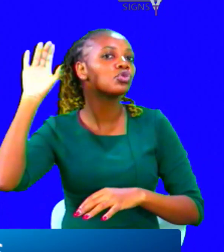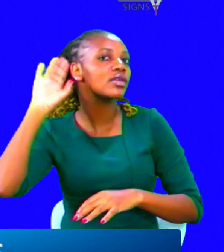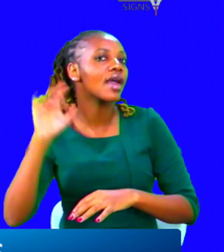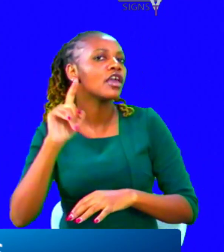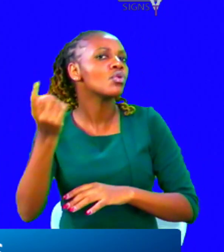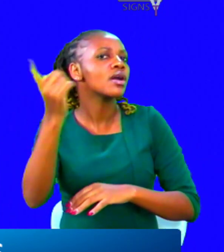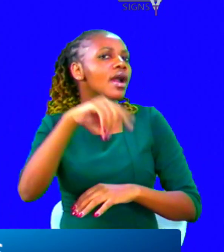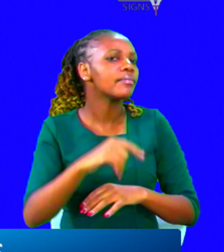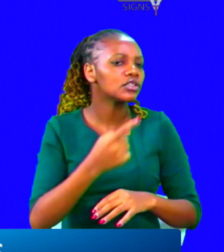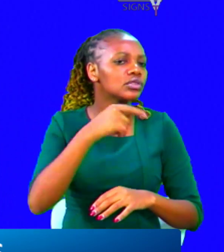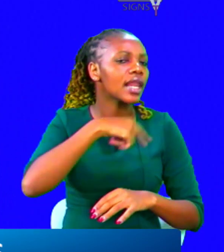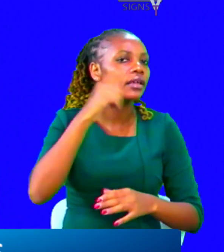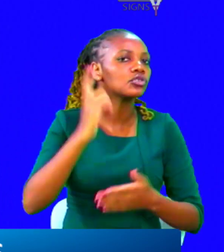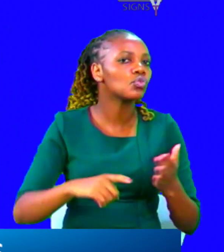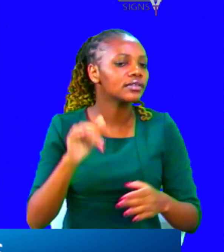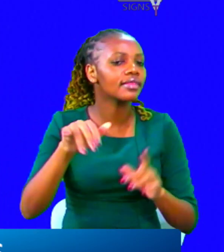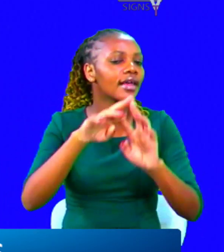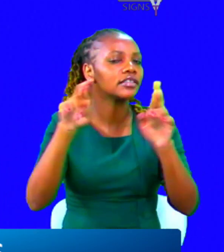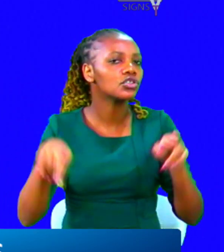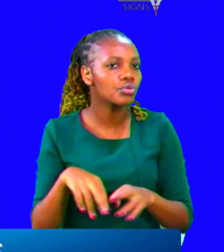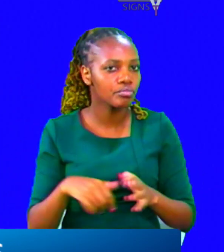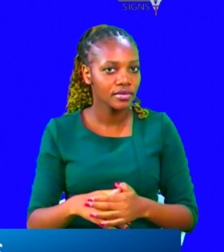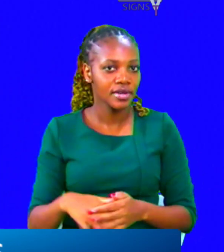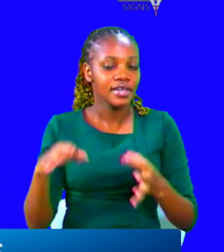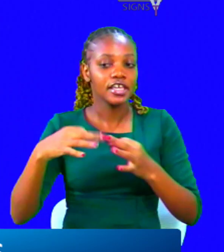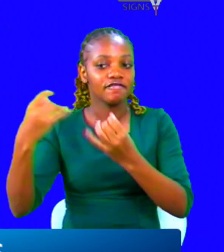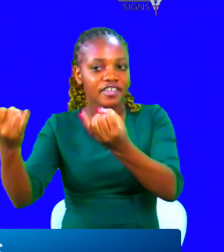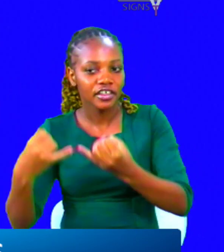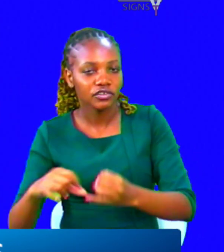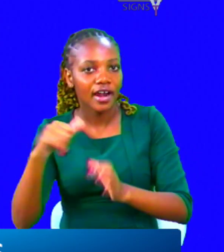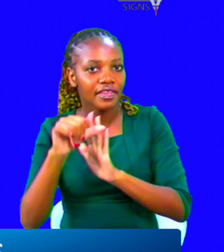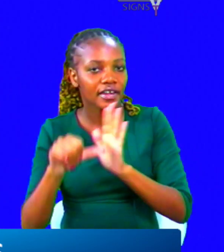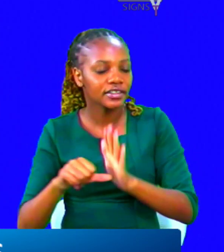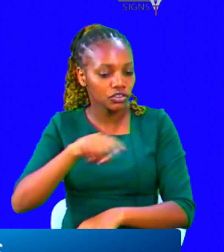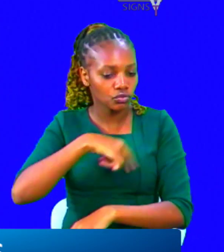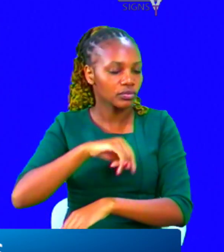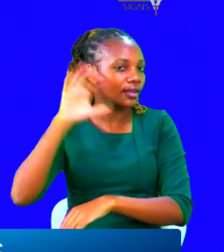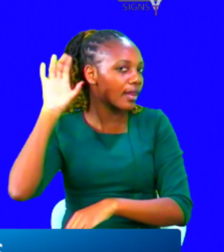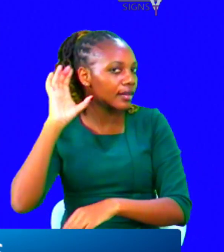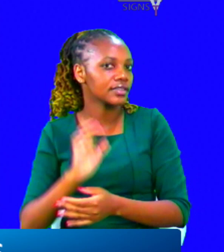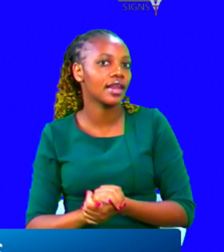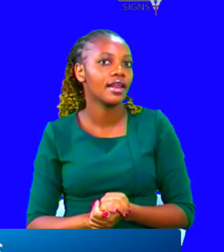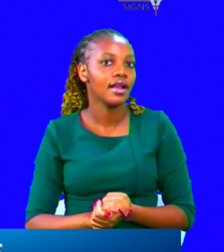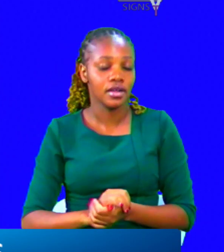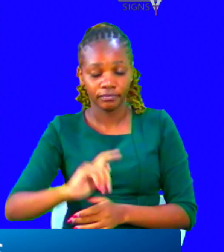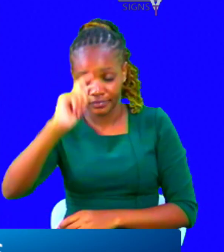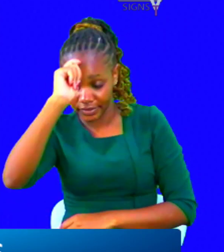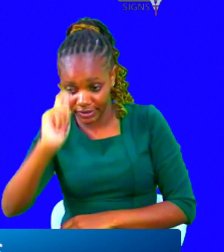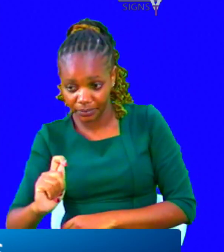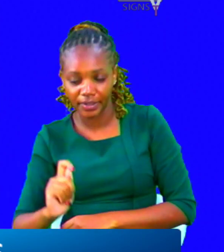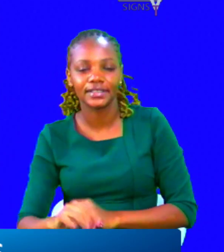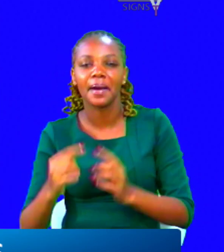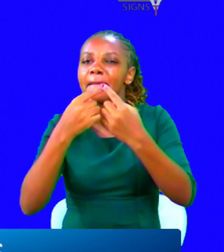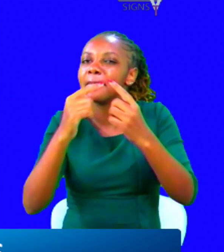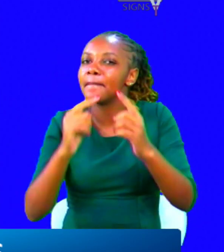of Kenya want to hear what you are coming to transact in that room. Wakileta zingine tutawasikiza